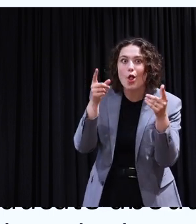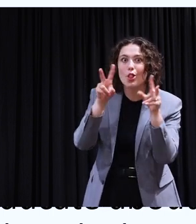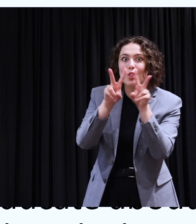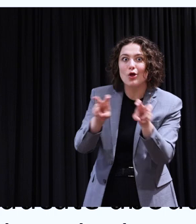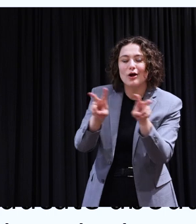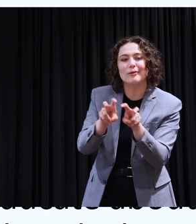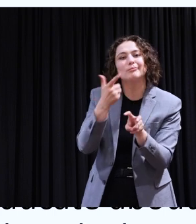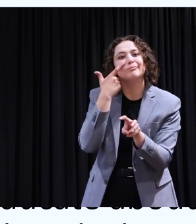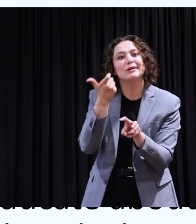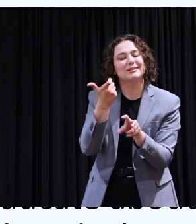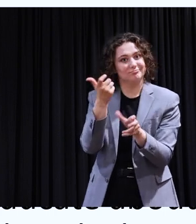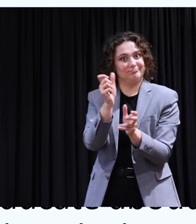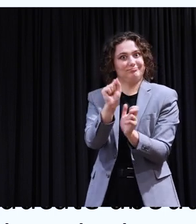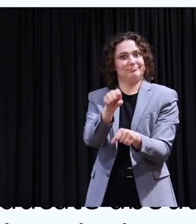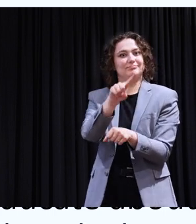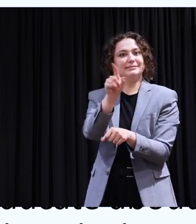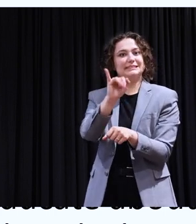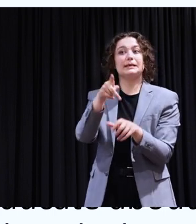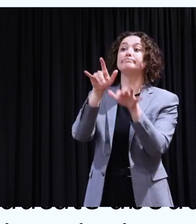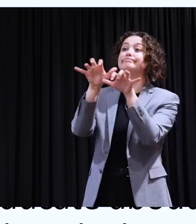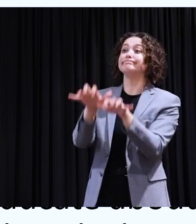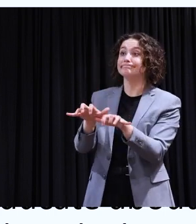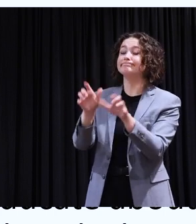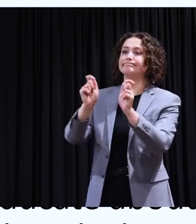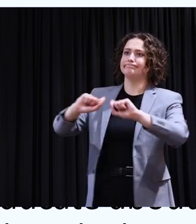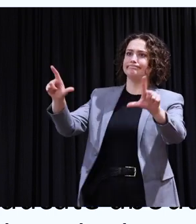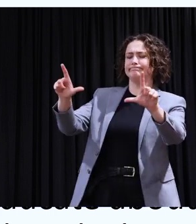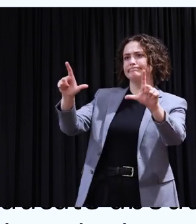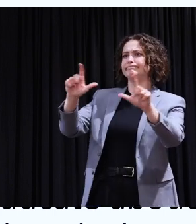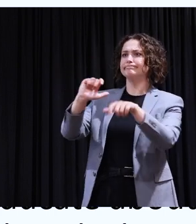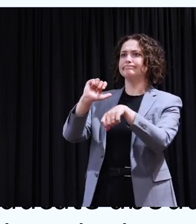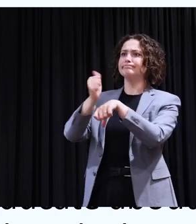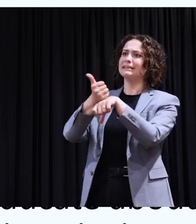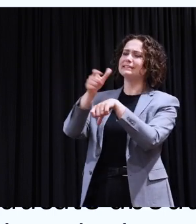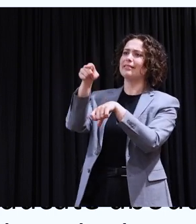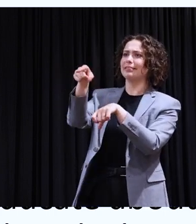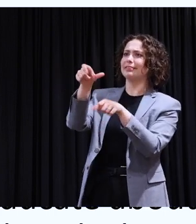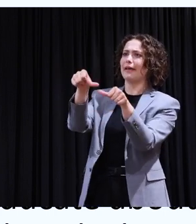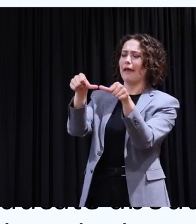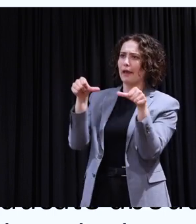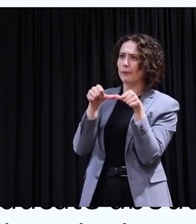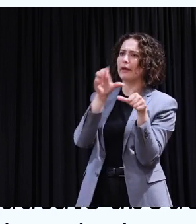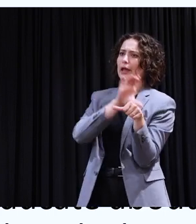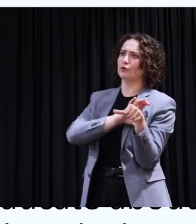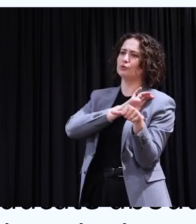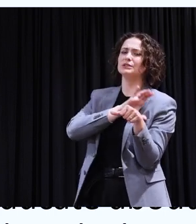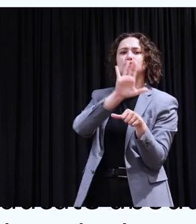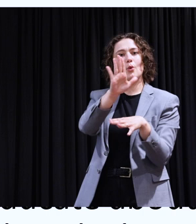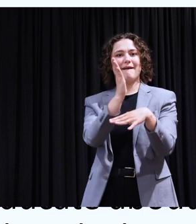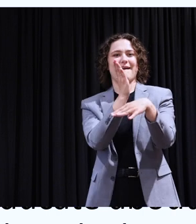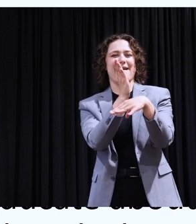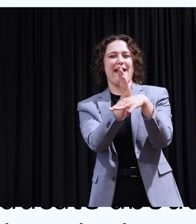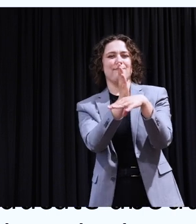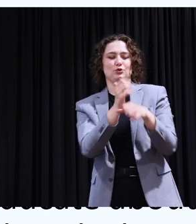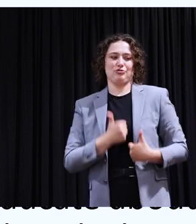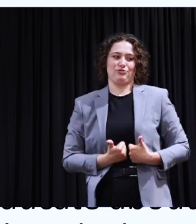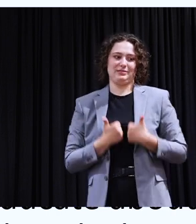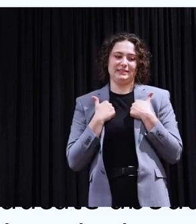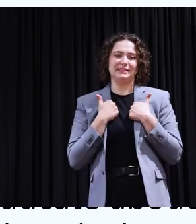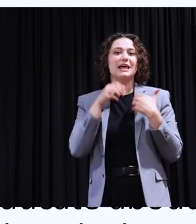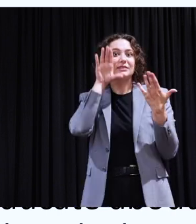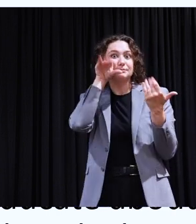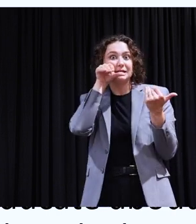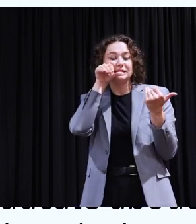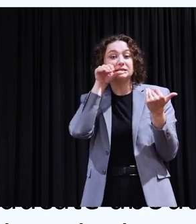zip code and it tells you, based on the characteristics of that area, what your average life expectancy is. And to